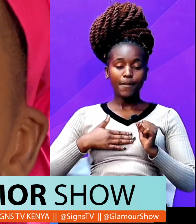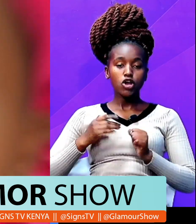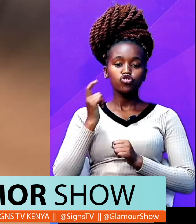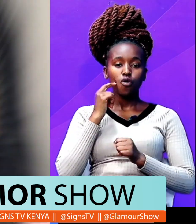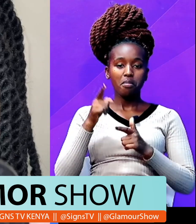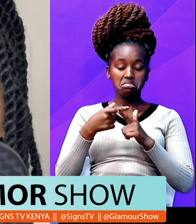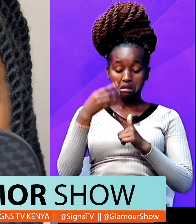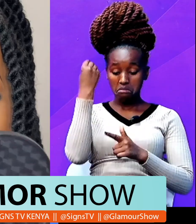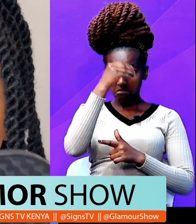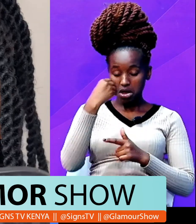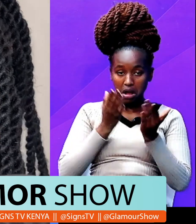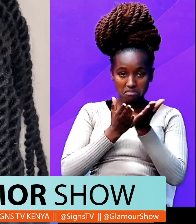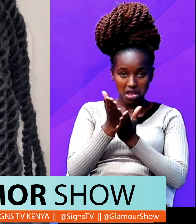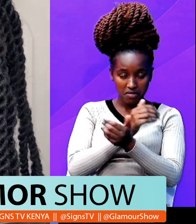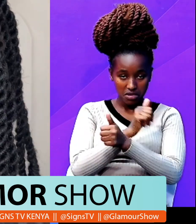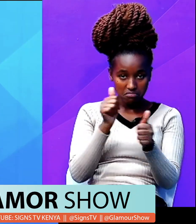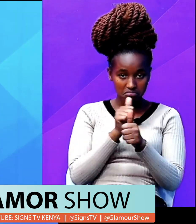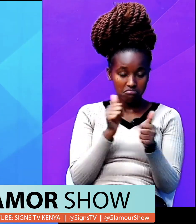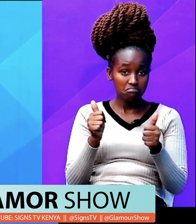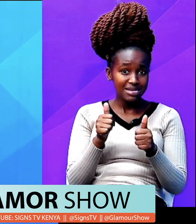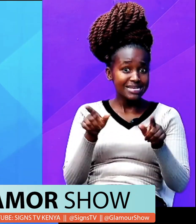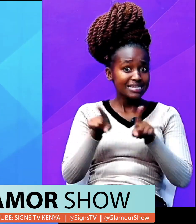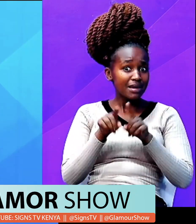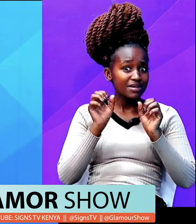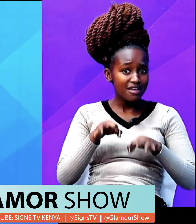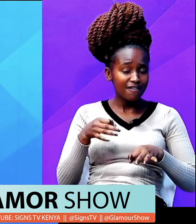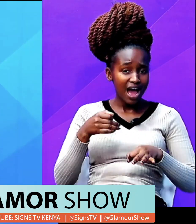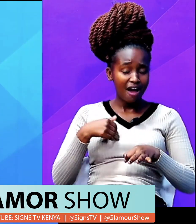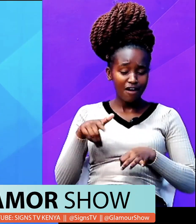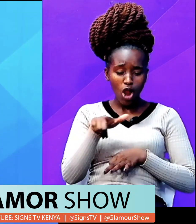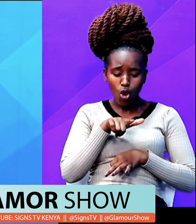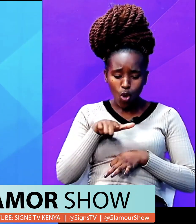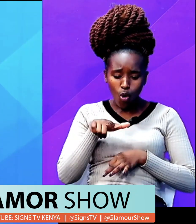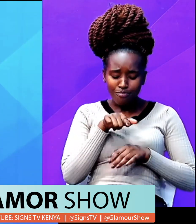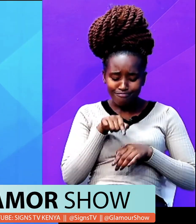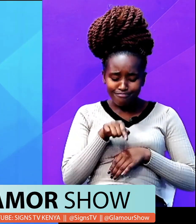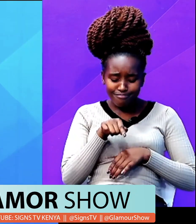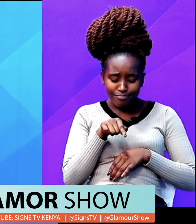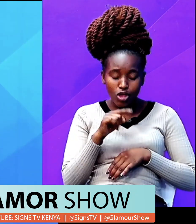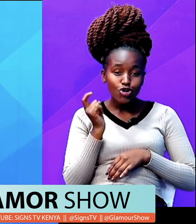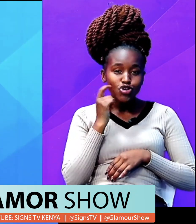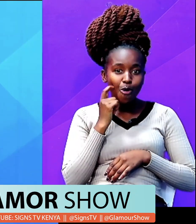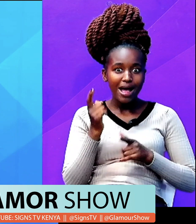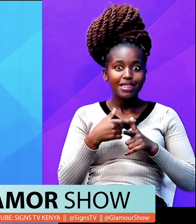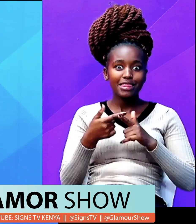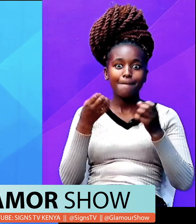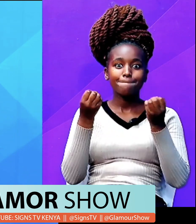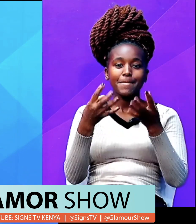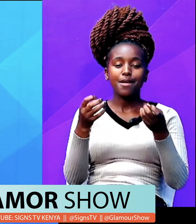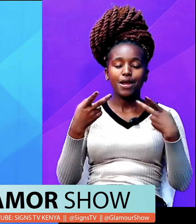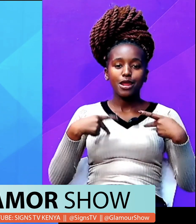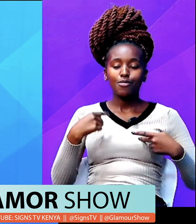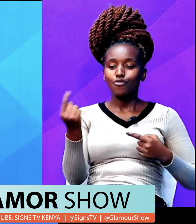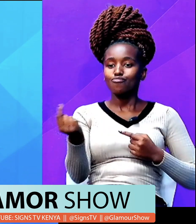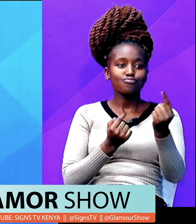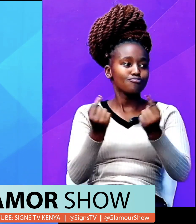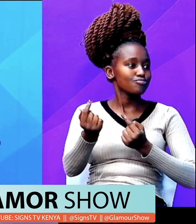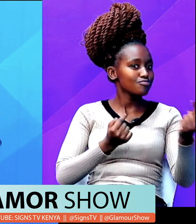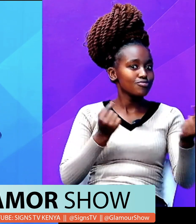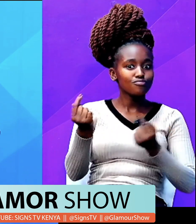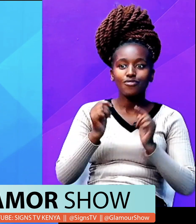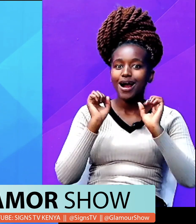meet all their, like I'm able to meet a large number of clients at the same time. When I